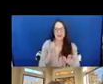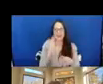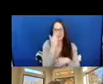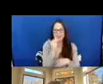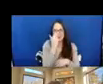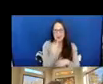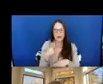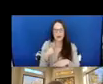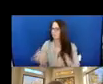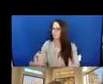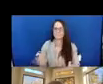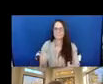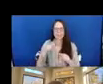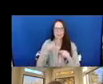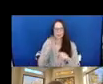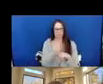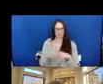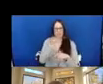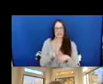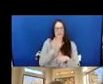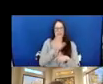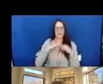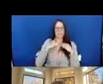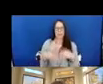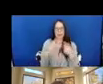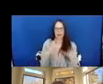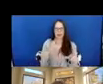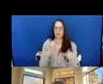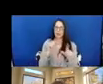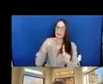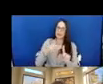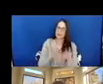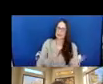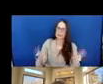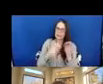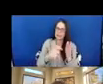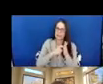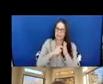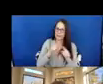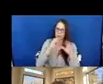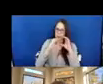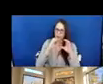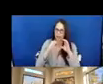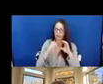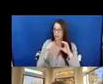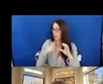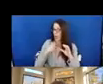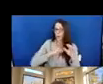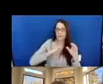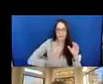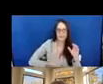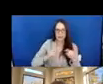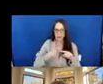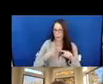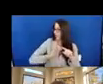his body language, which is a key tool in communication. And so I was quite upset actually, when I took this